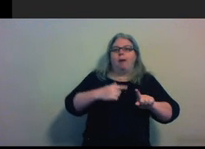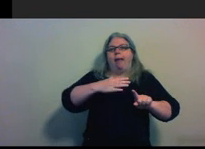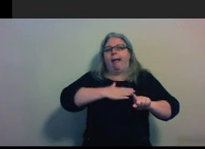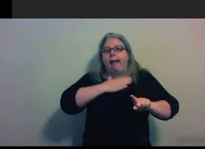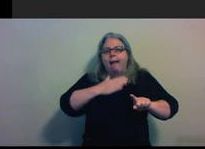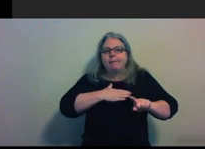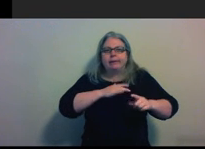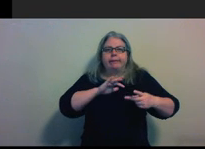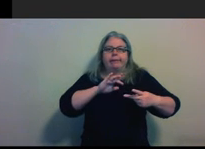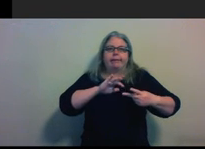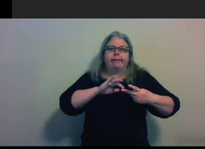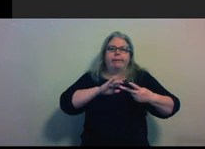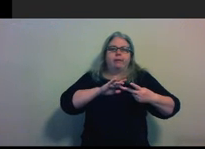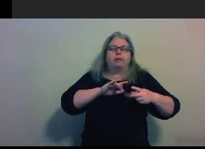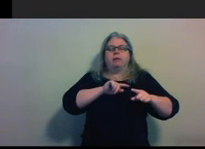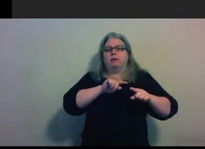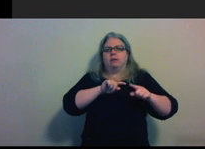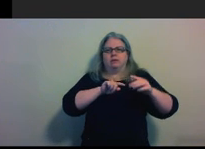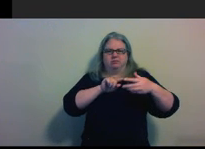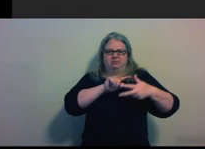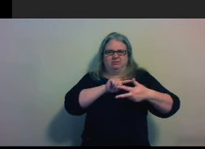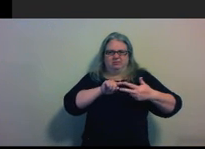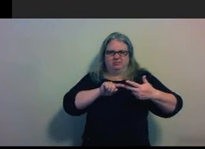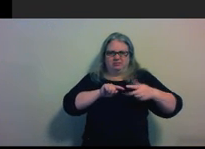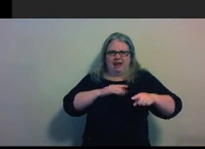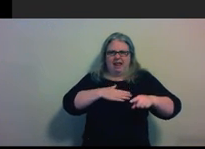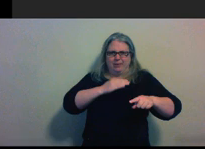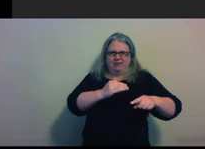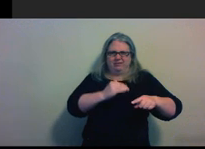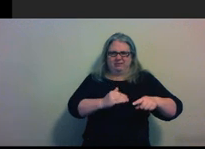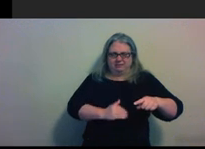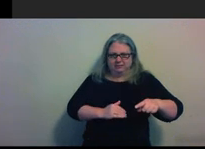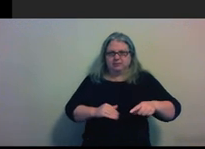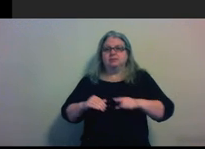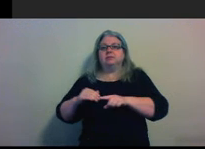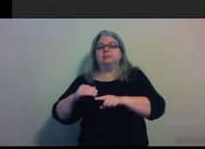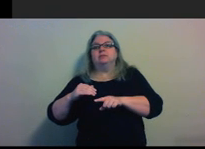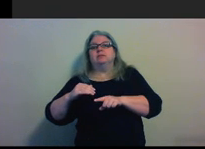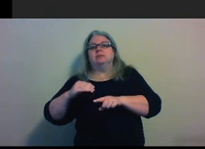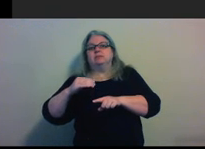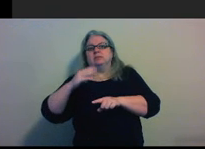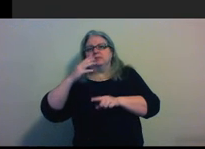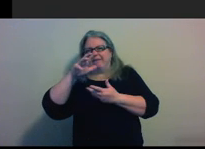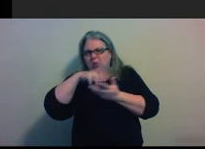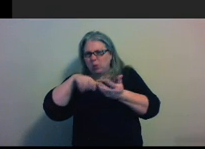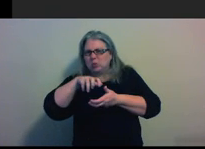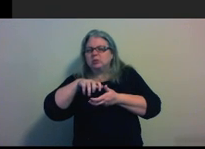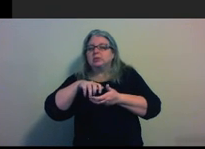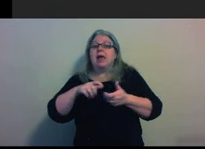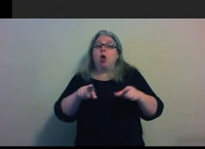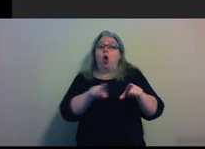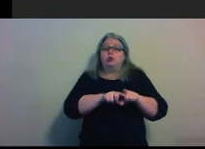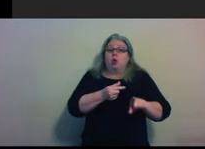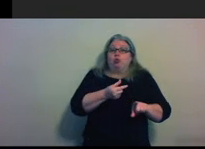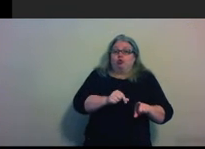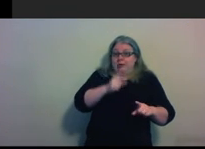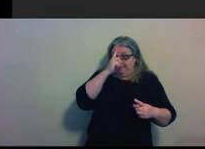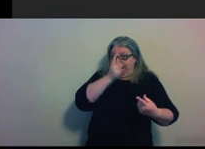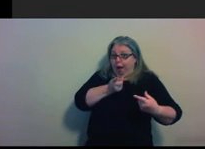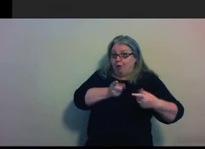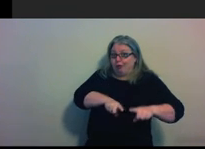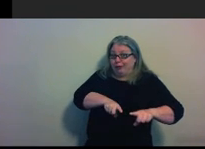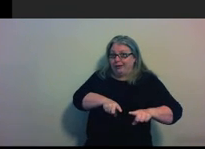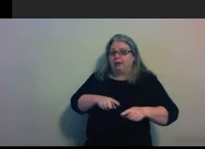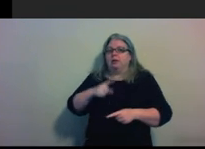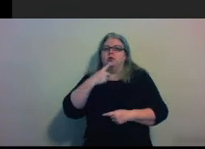the material or if you are confused. There are also agree and disagree buttons as well. Another great tool